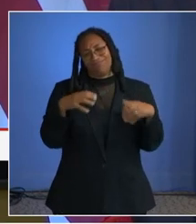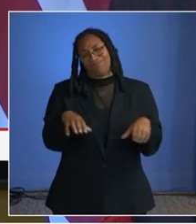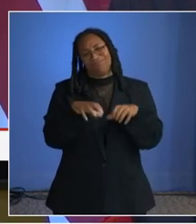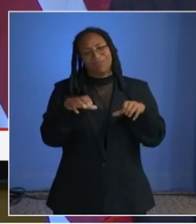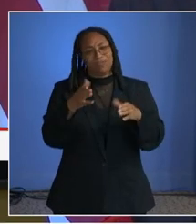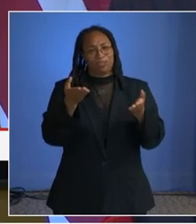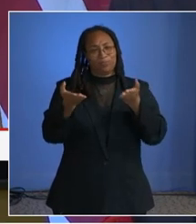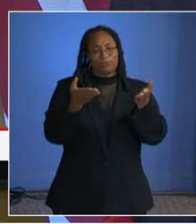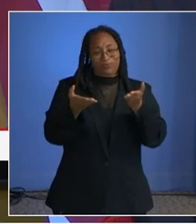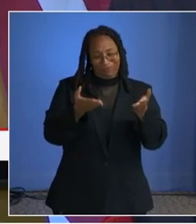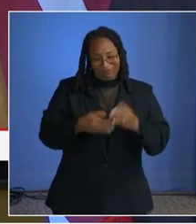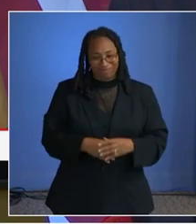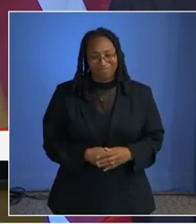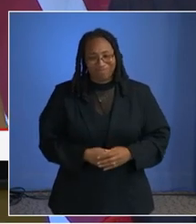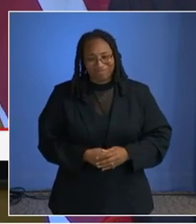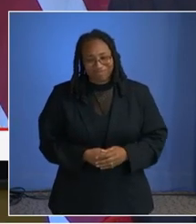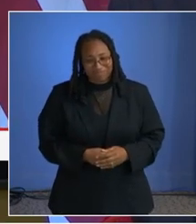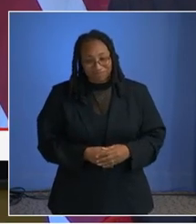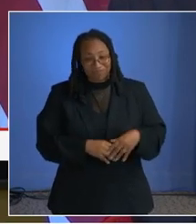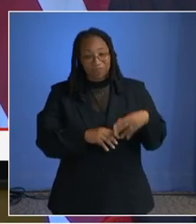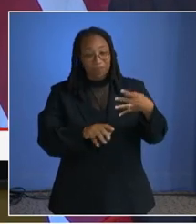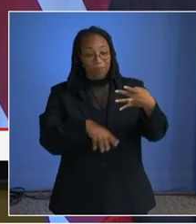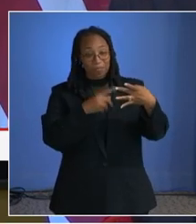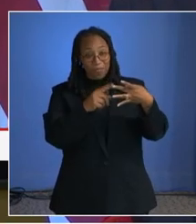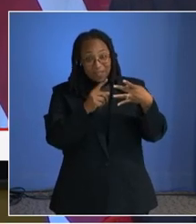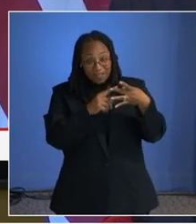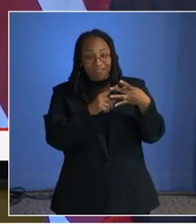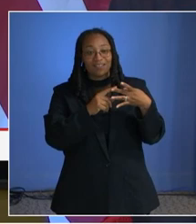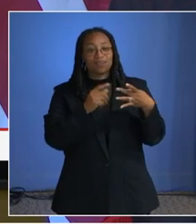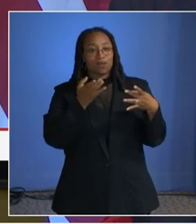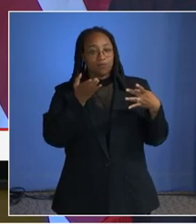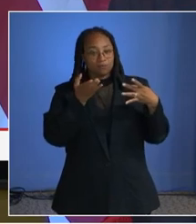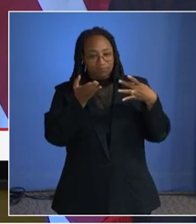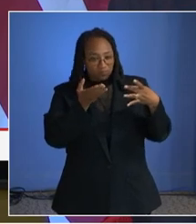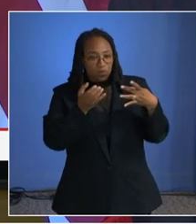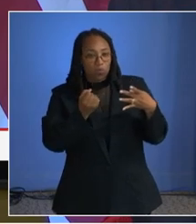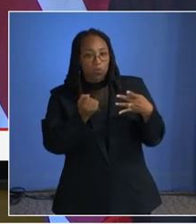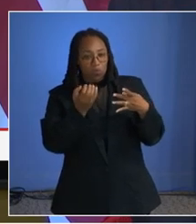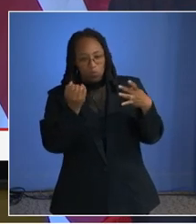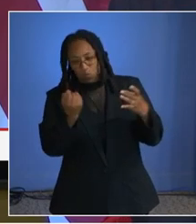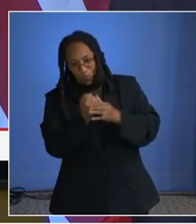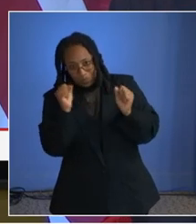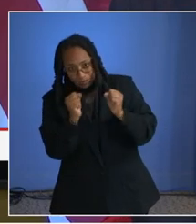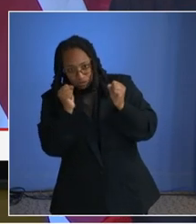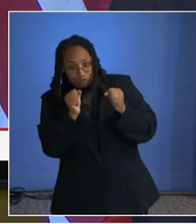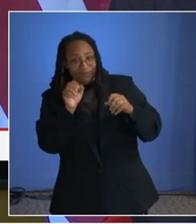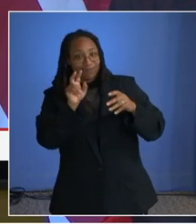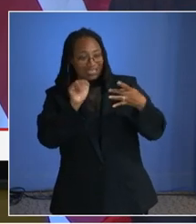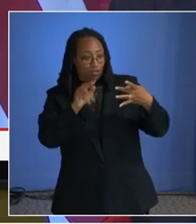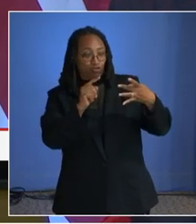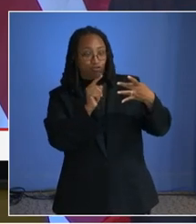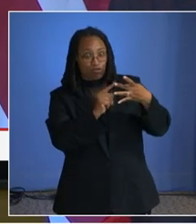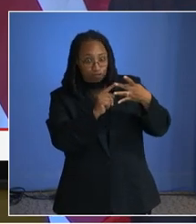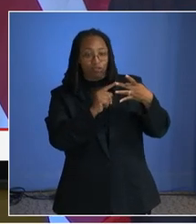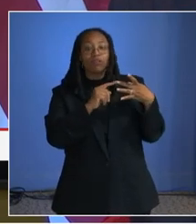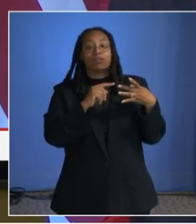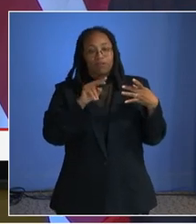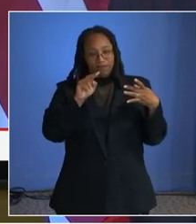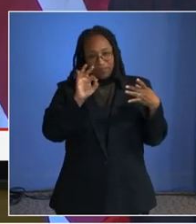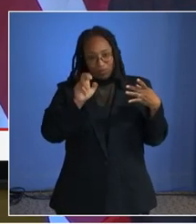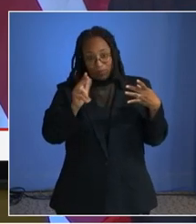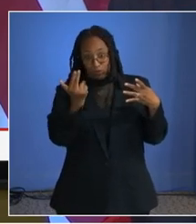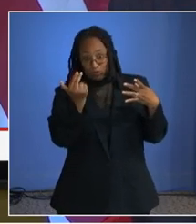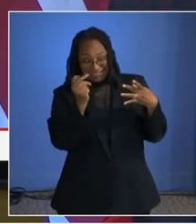and the spring hiring fair will be on May, and we'll have another one in August.